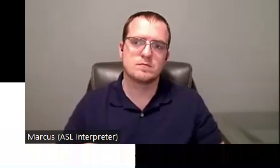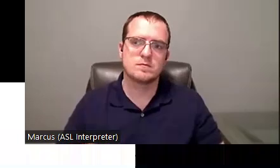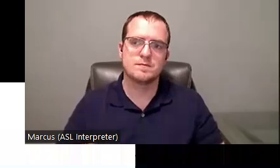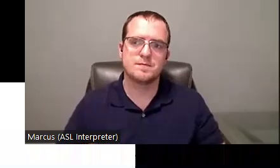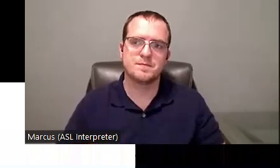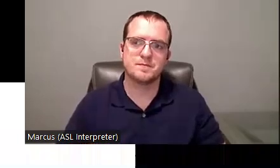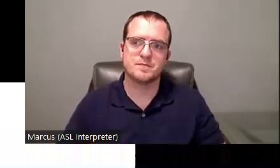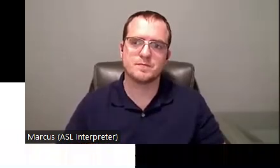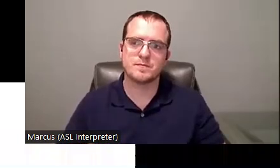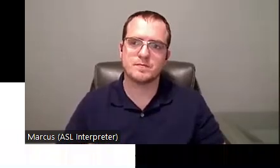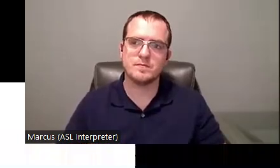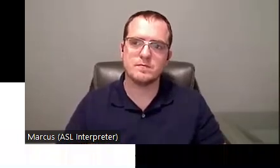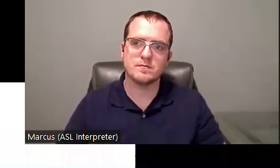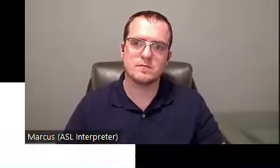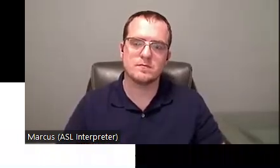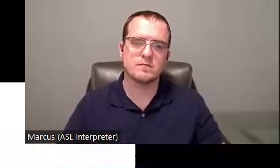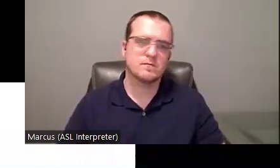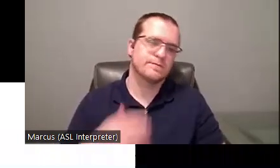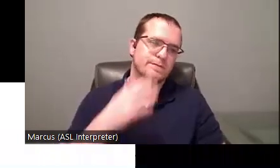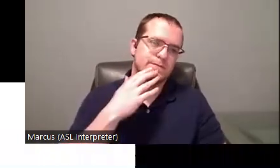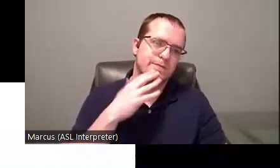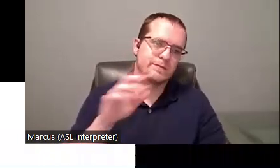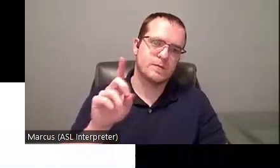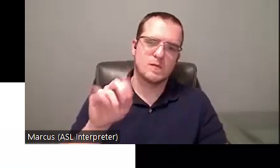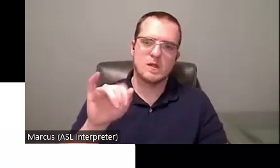Great. Thanks, Daniel.